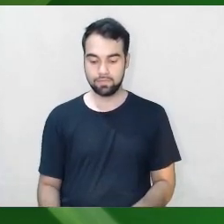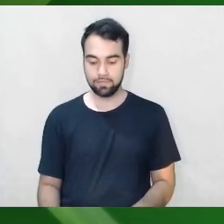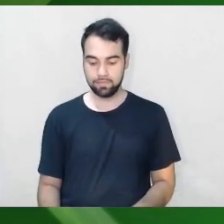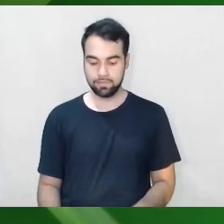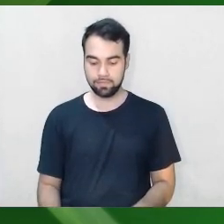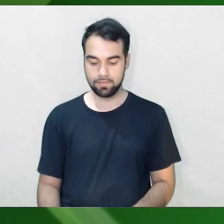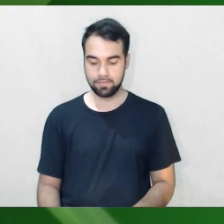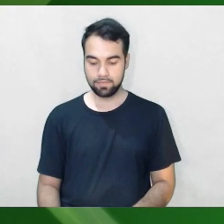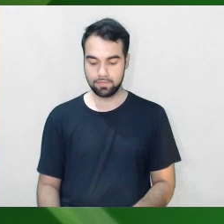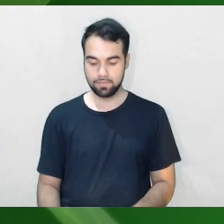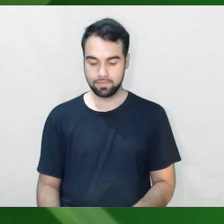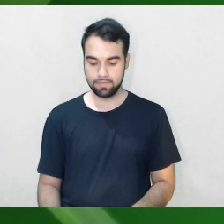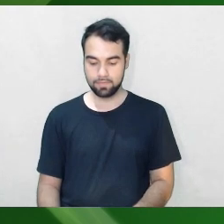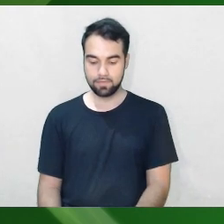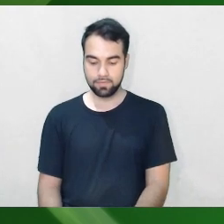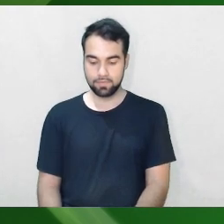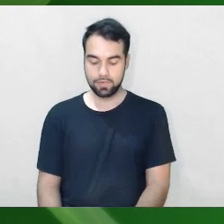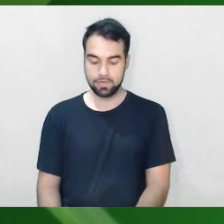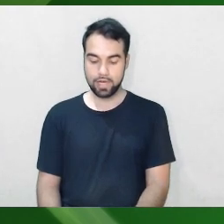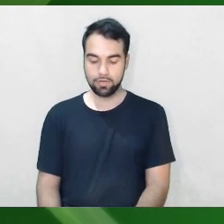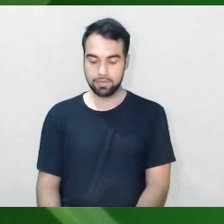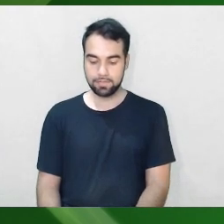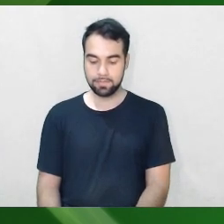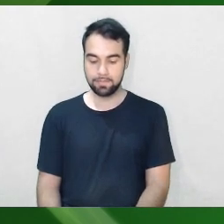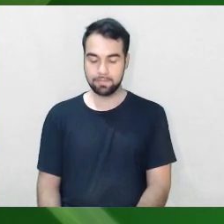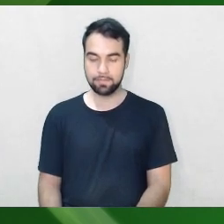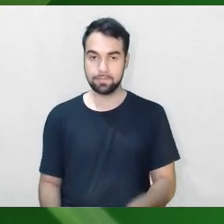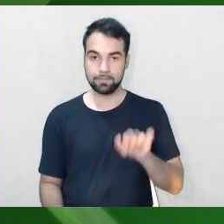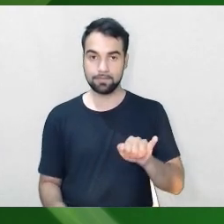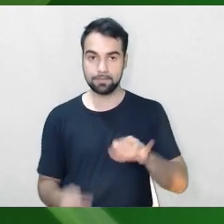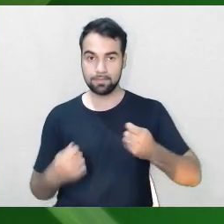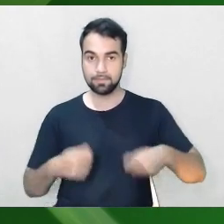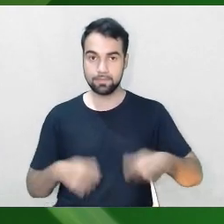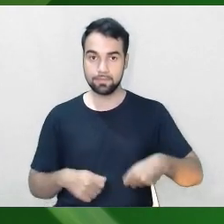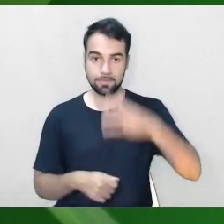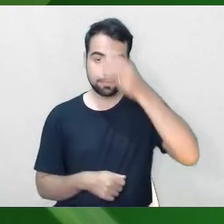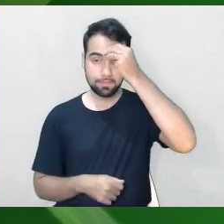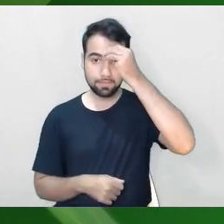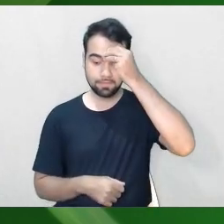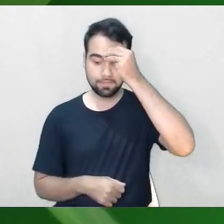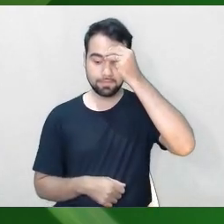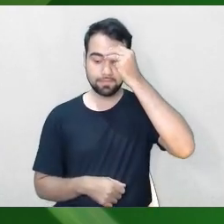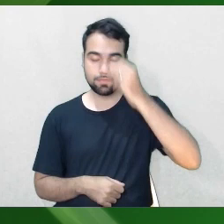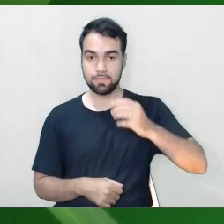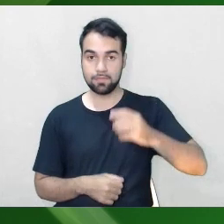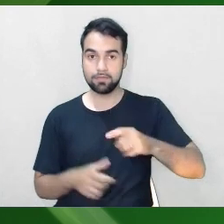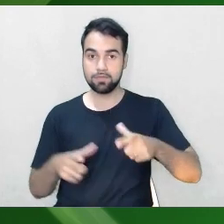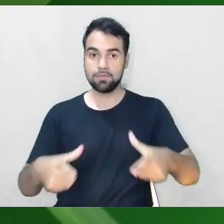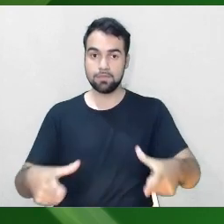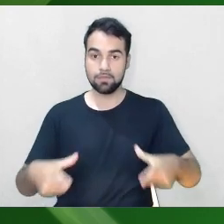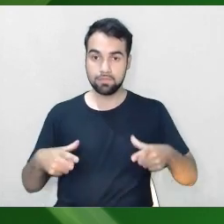because they will know if they need memory, if they need a disk. That's a